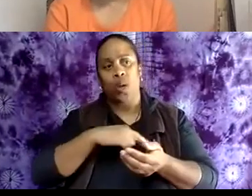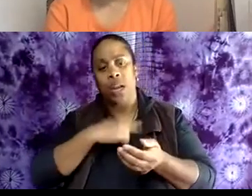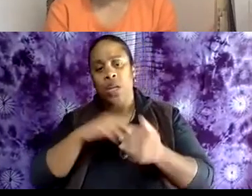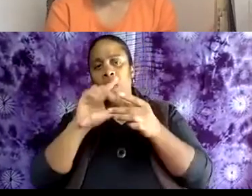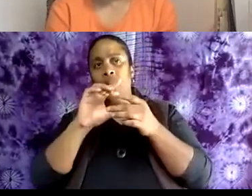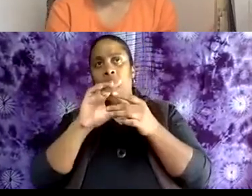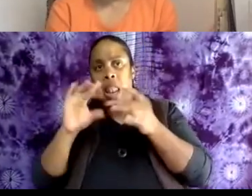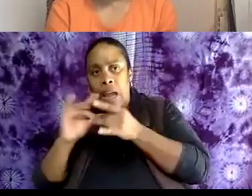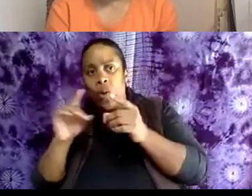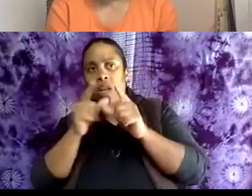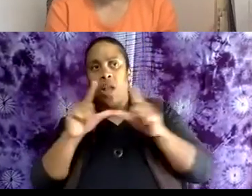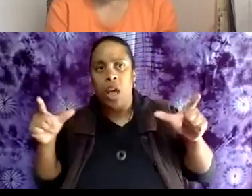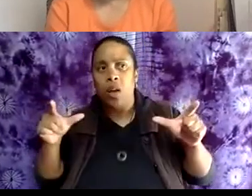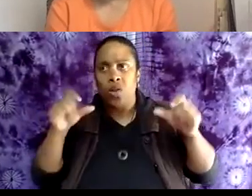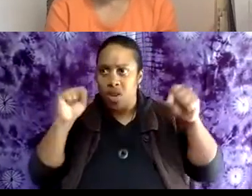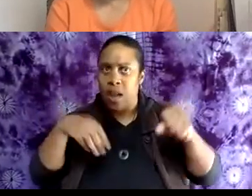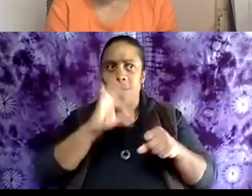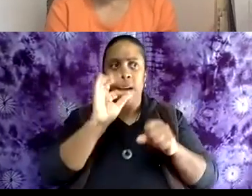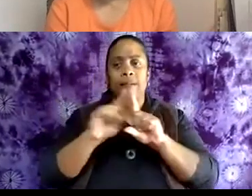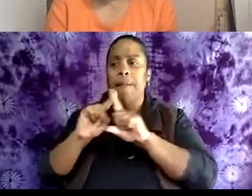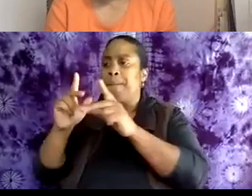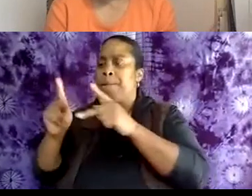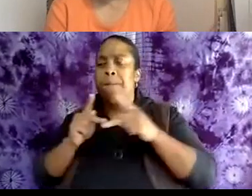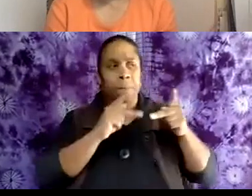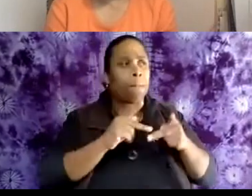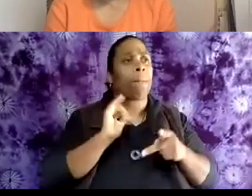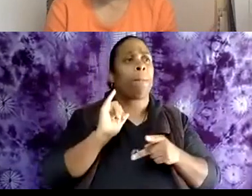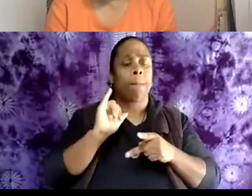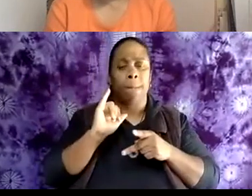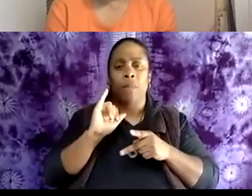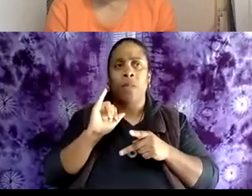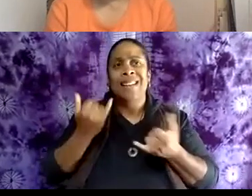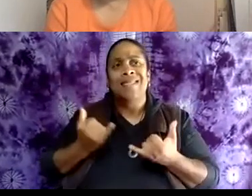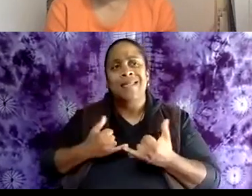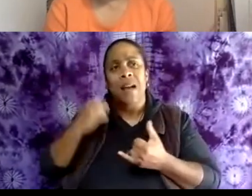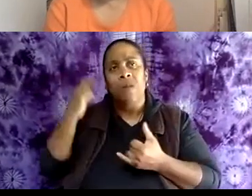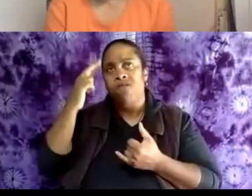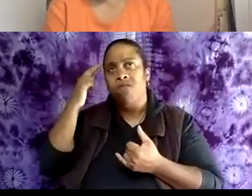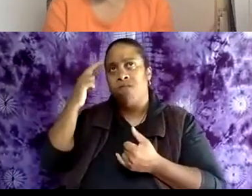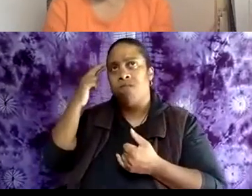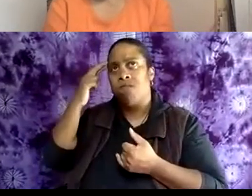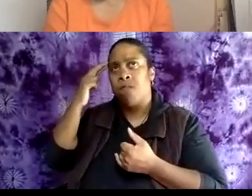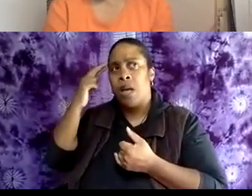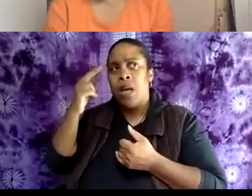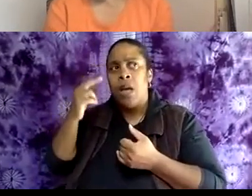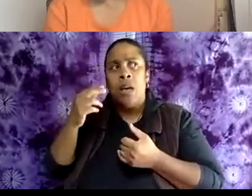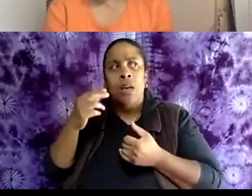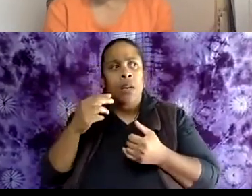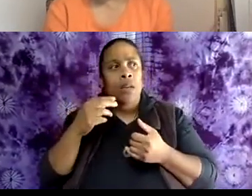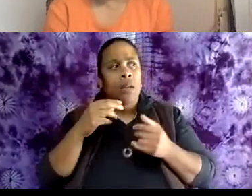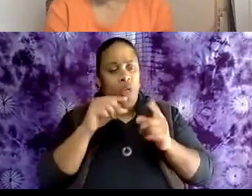find in all kinds of places. And now I'm at a place where I when I hear the word prayer, I